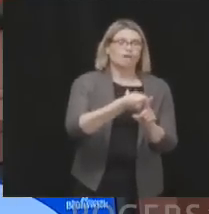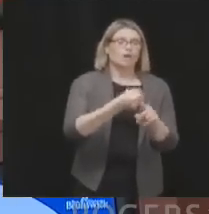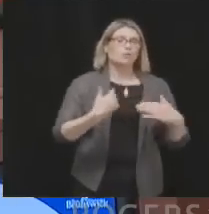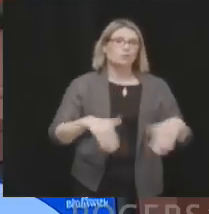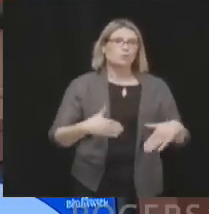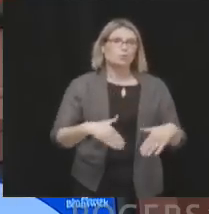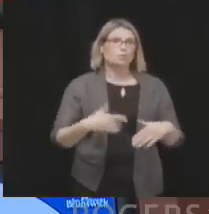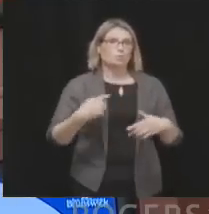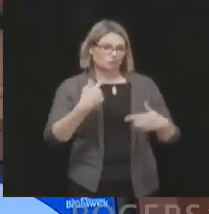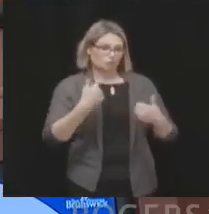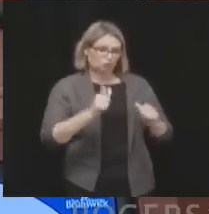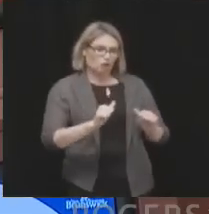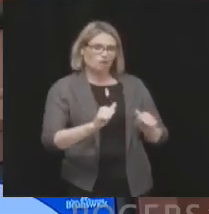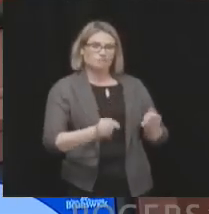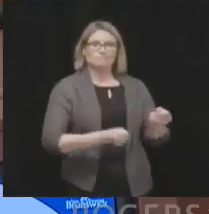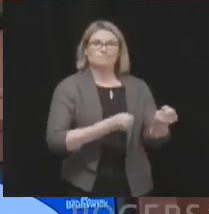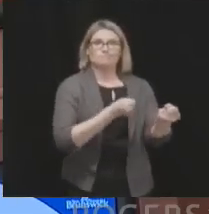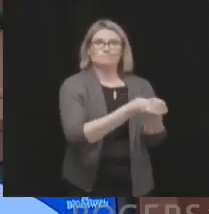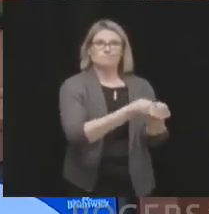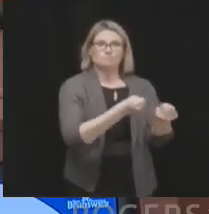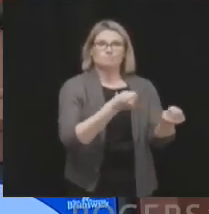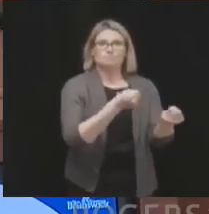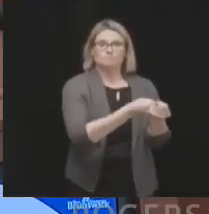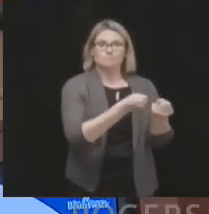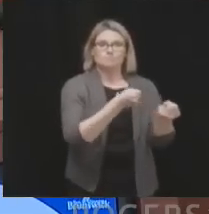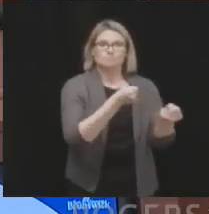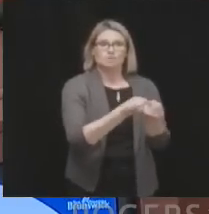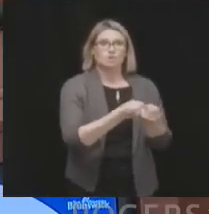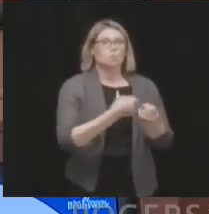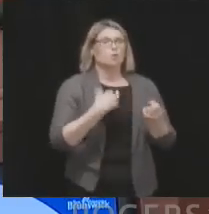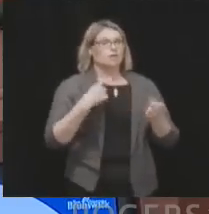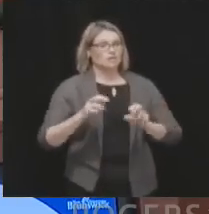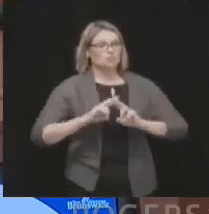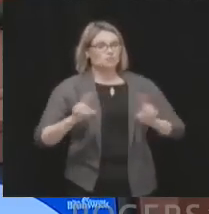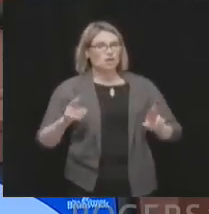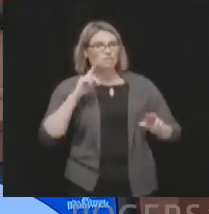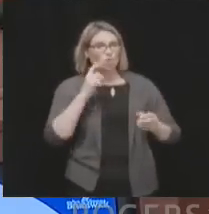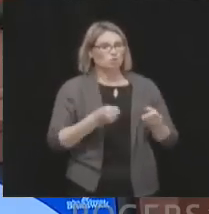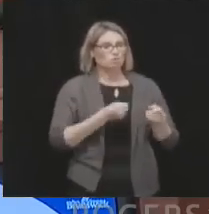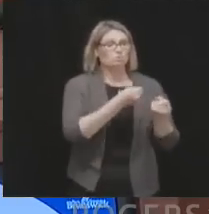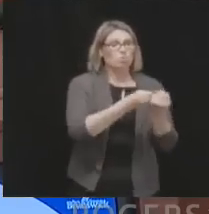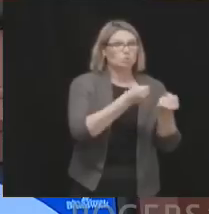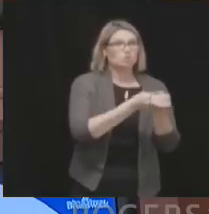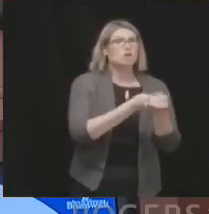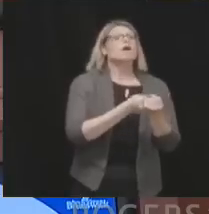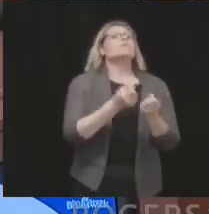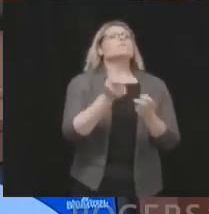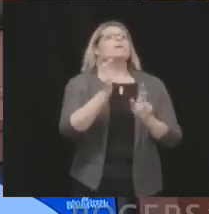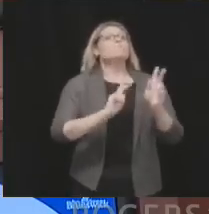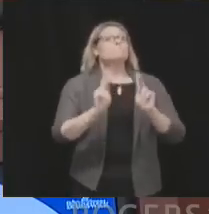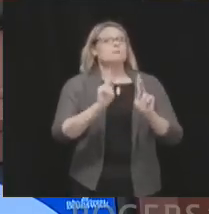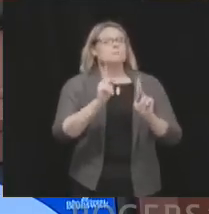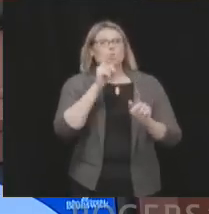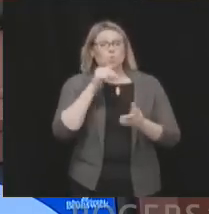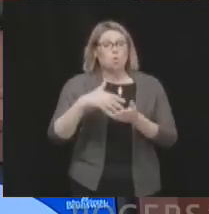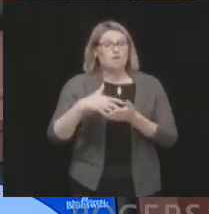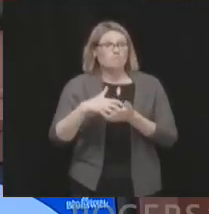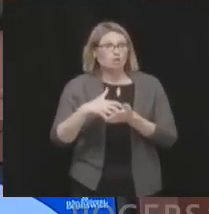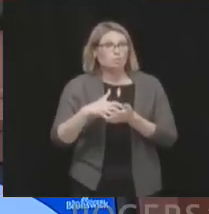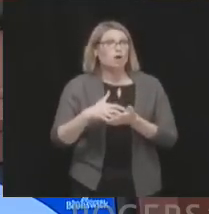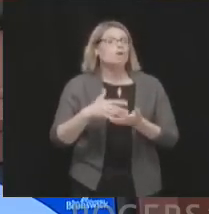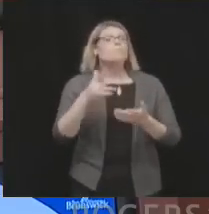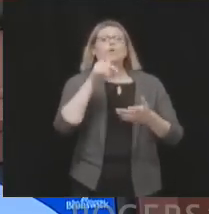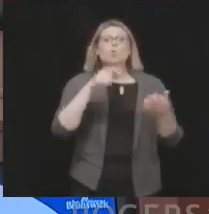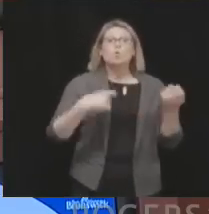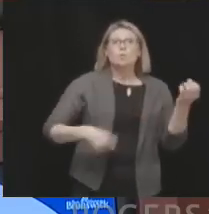concerts, or athletes and athletic stadiums or